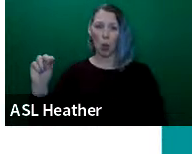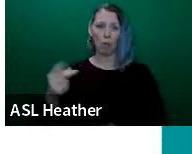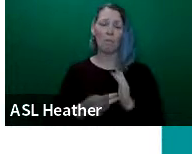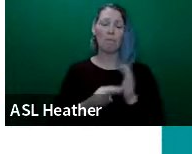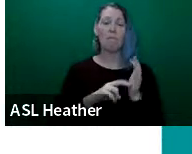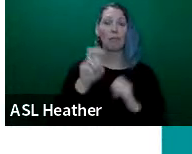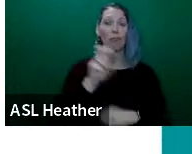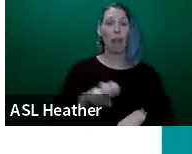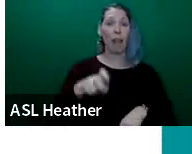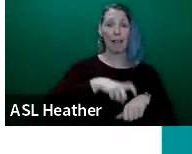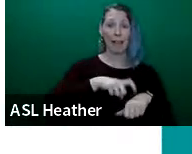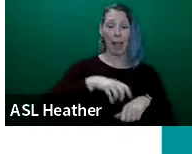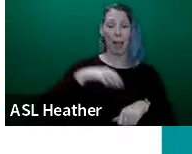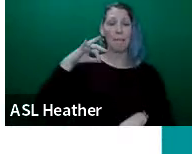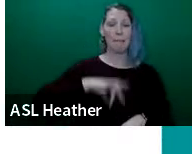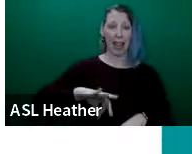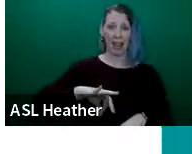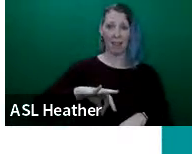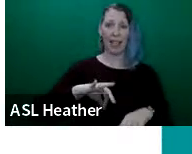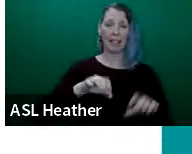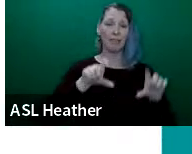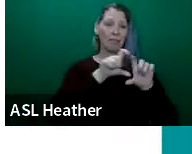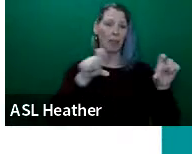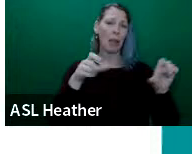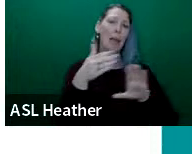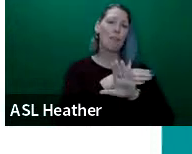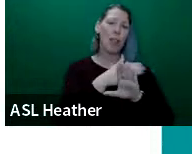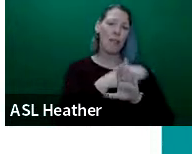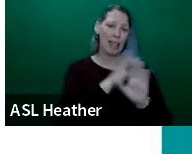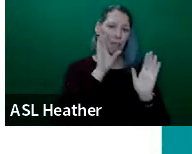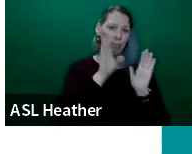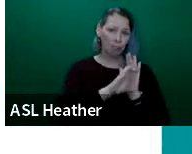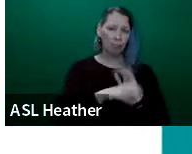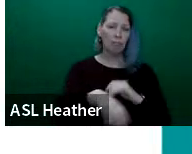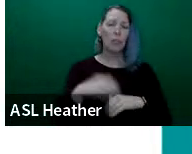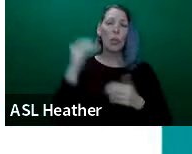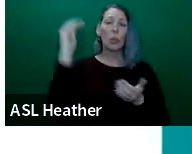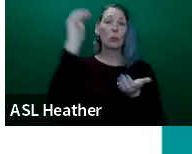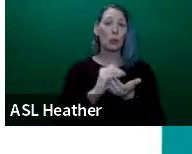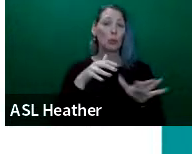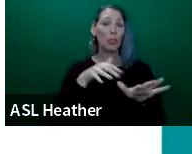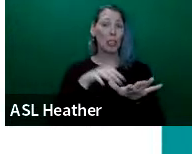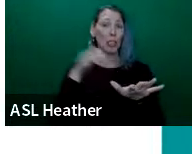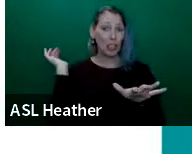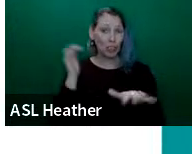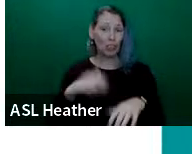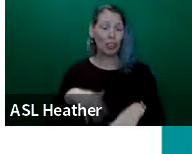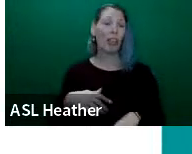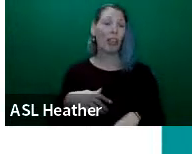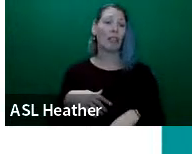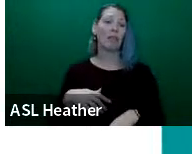time benefits as kind of highlighted on the previous graphic. You reduce congestion,